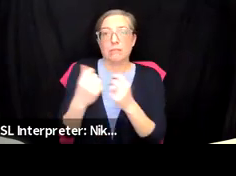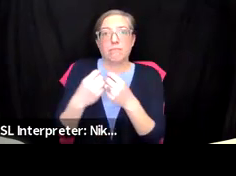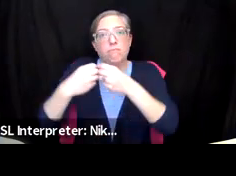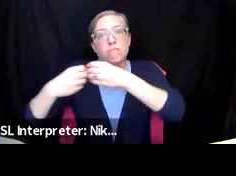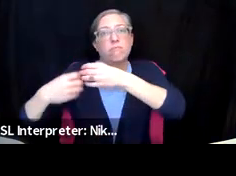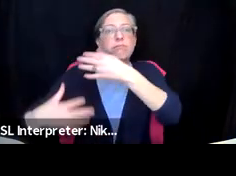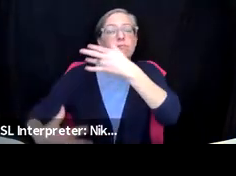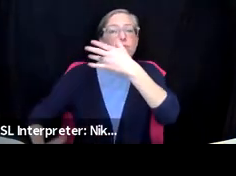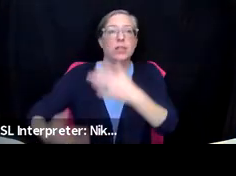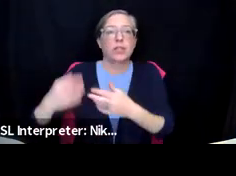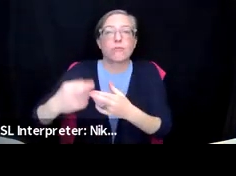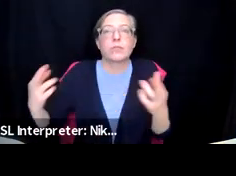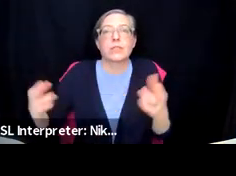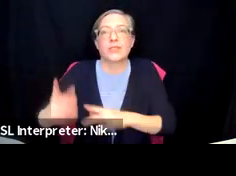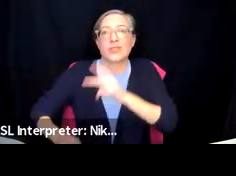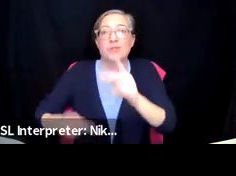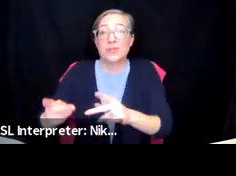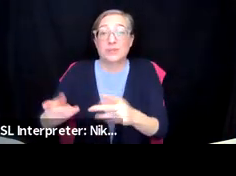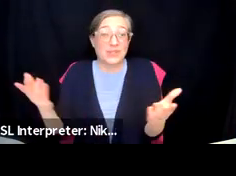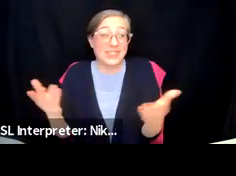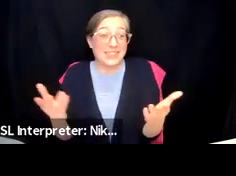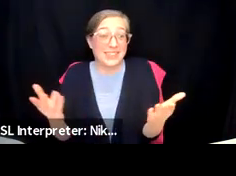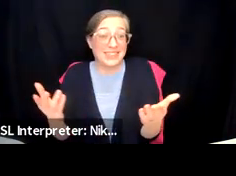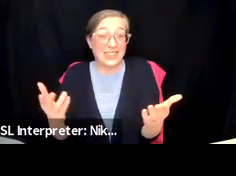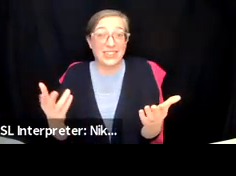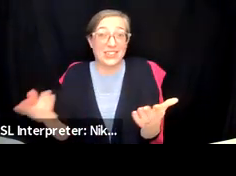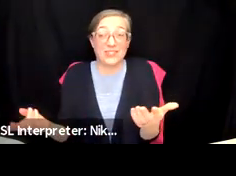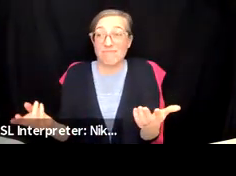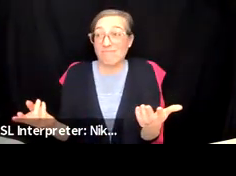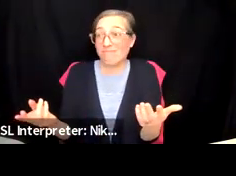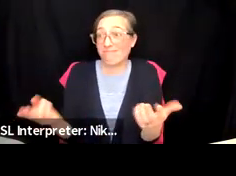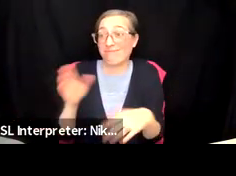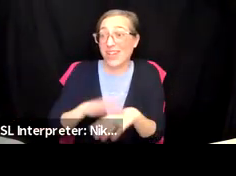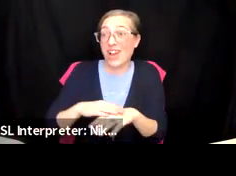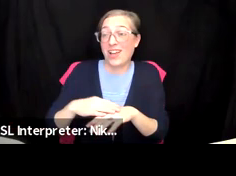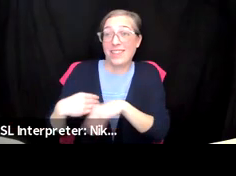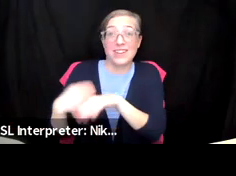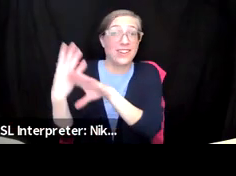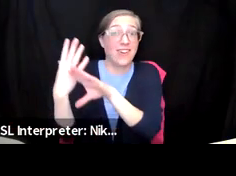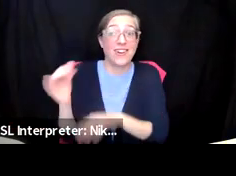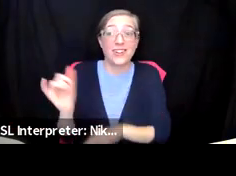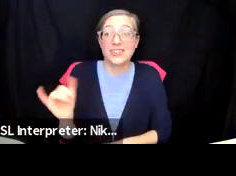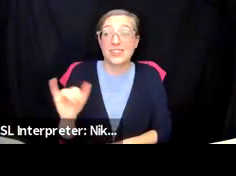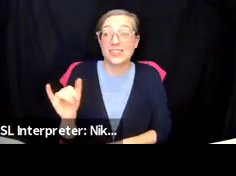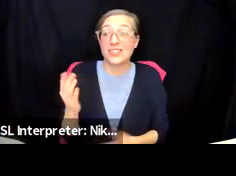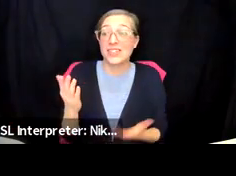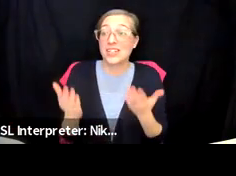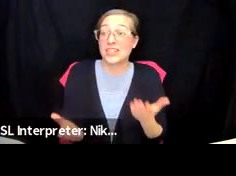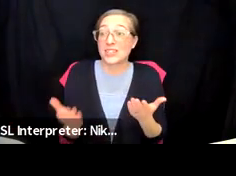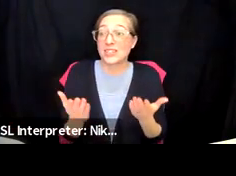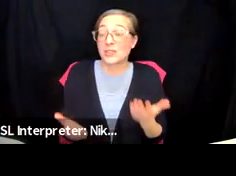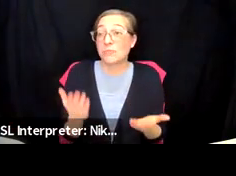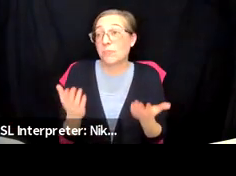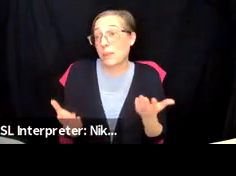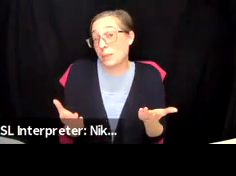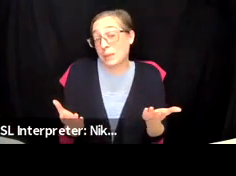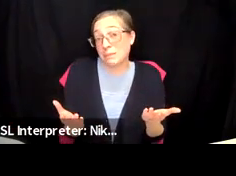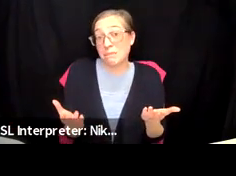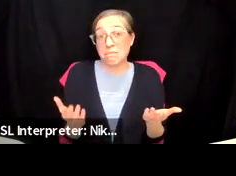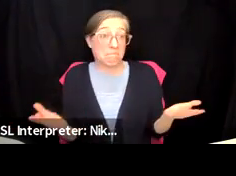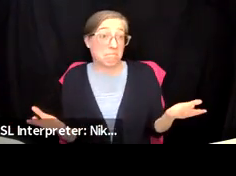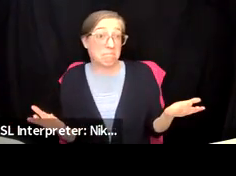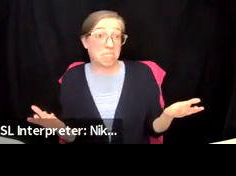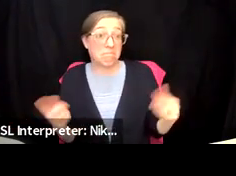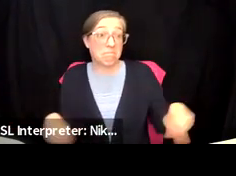resource folks in the audience too. So that would be interesting sometime maybe to have some of them be on.